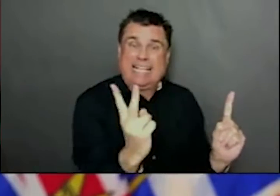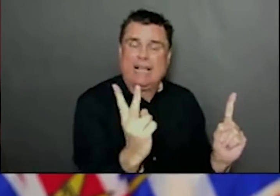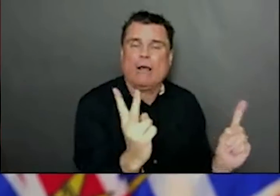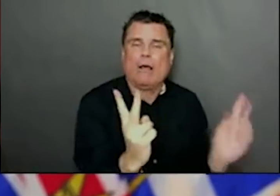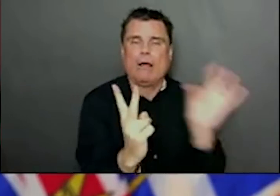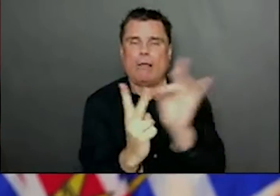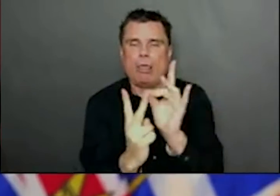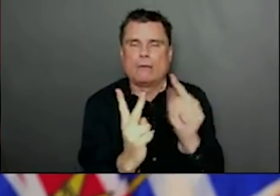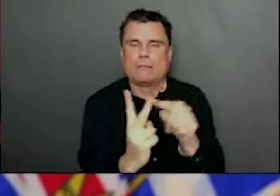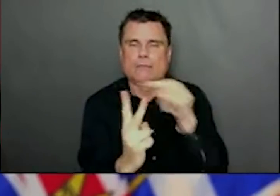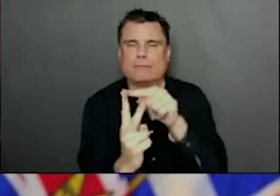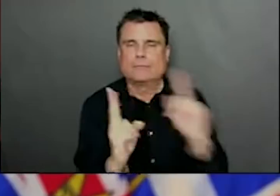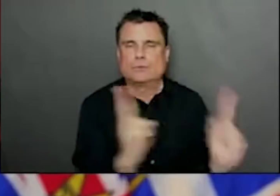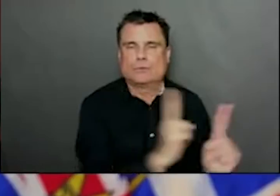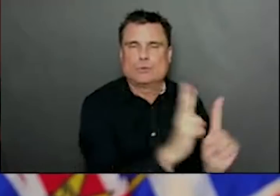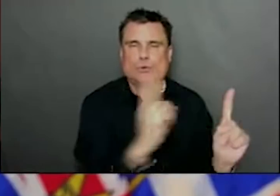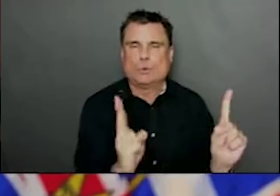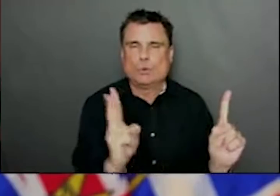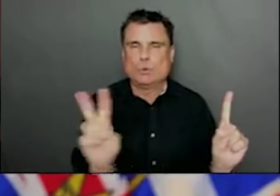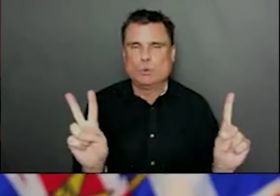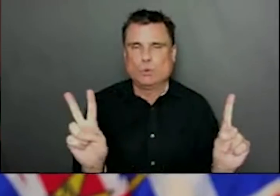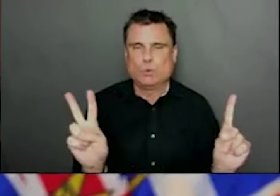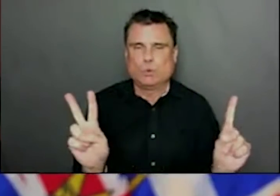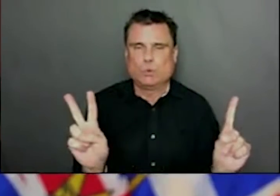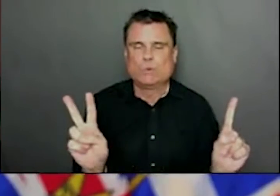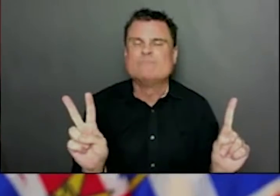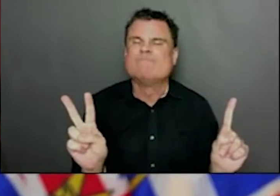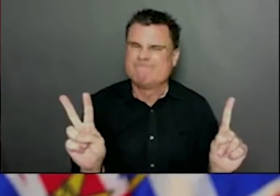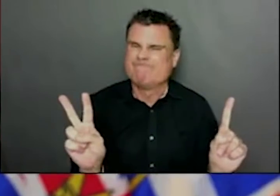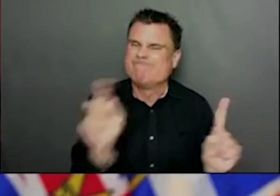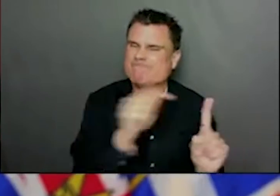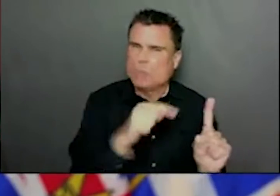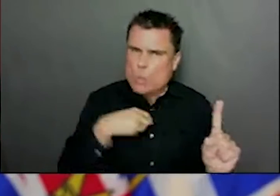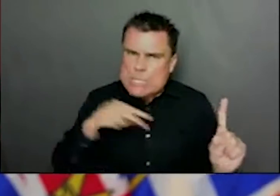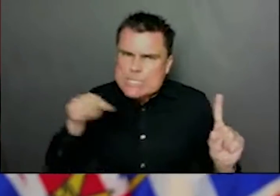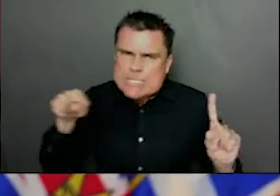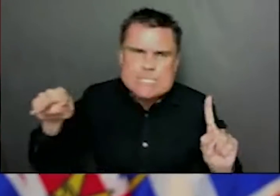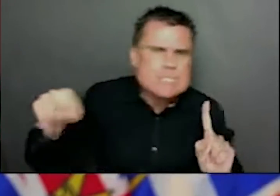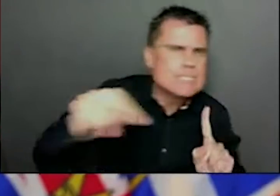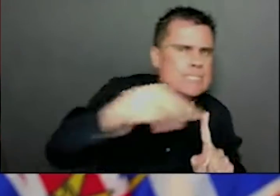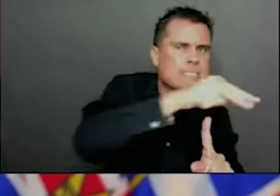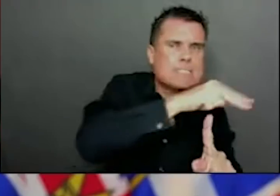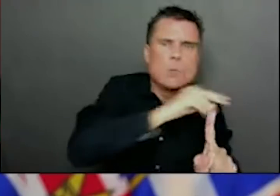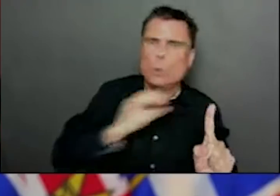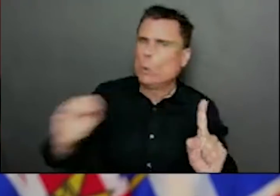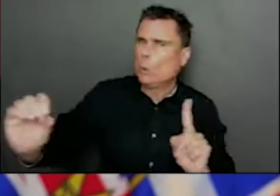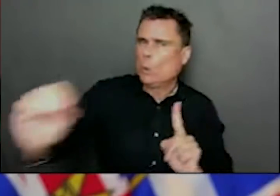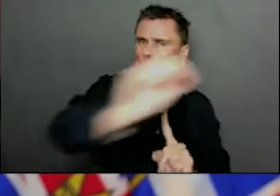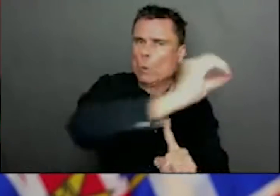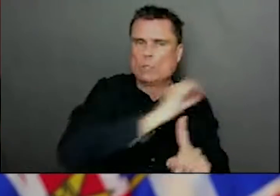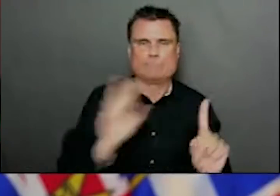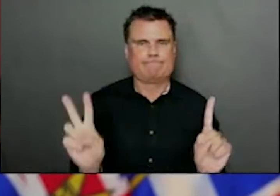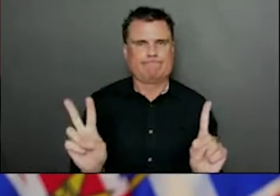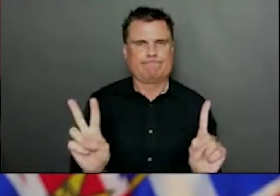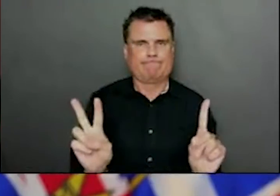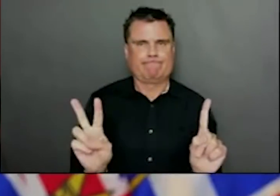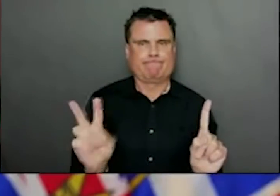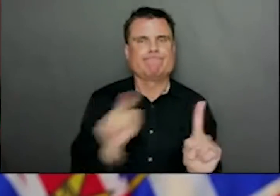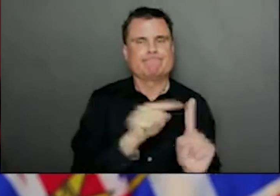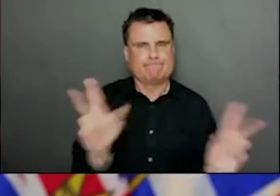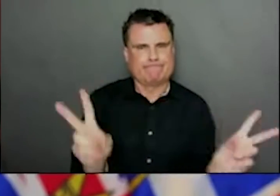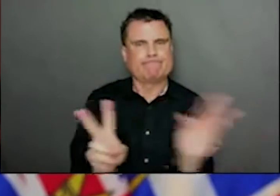believe that anybody else is at risk of this variant. And I will also say that we have been continuing to